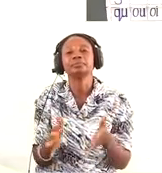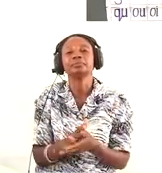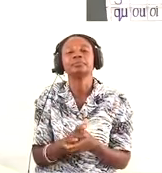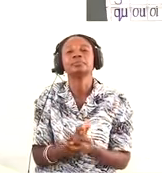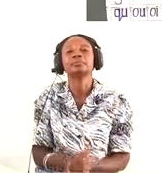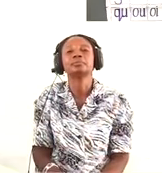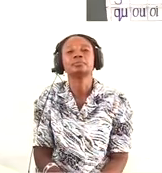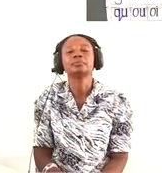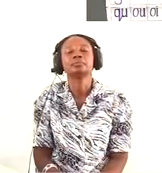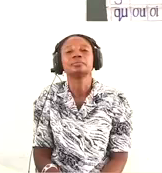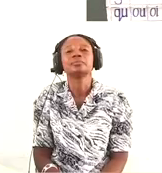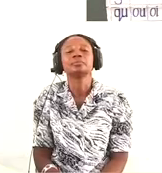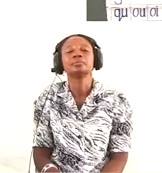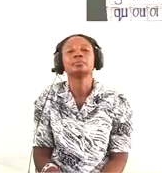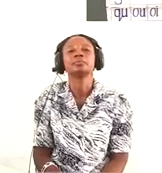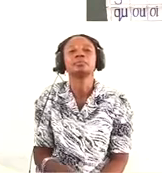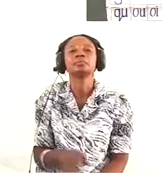Now,